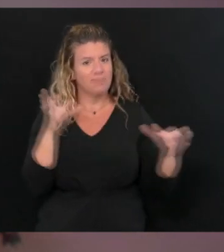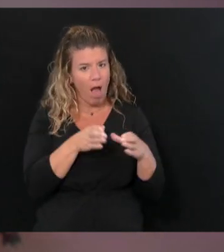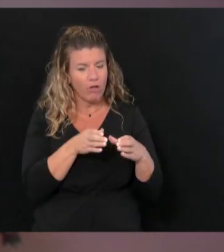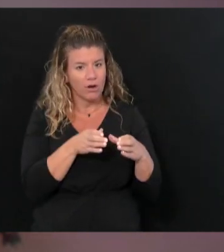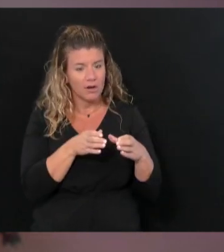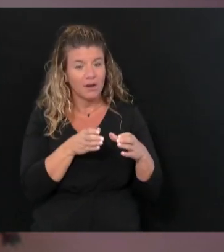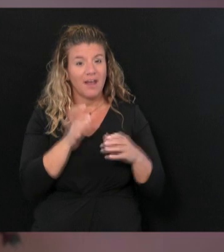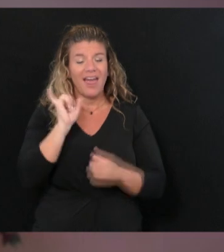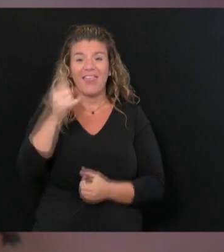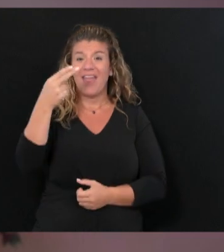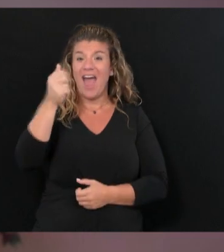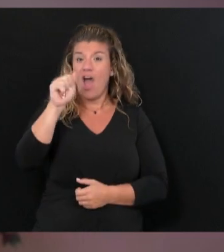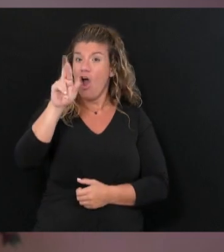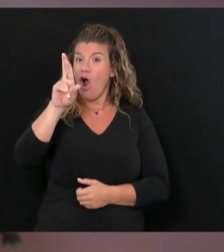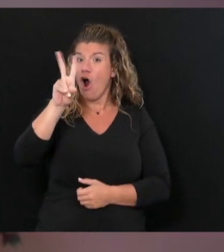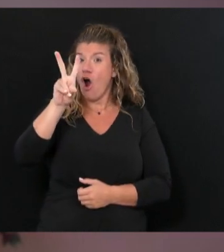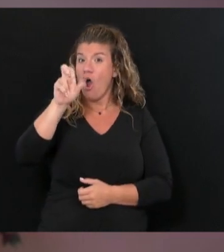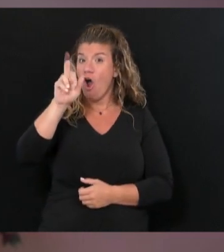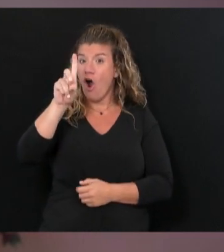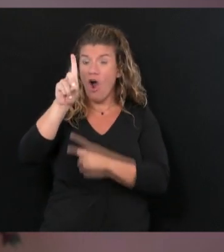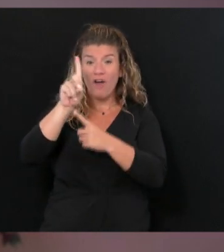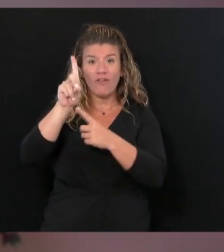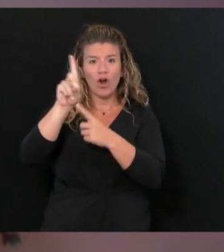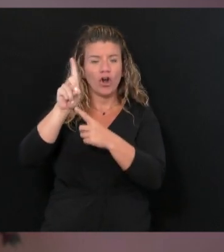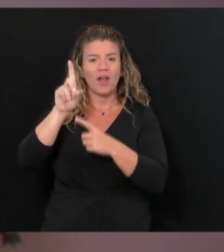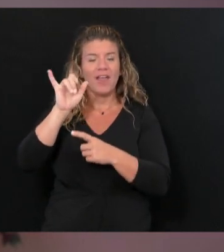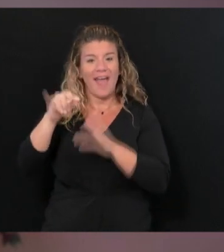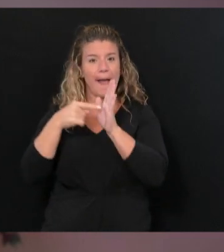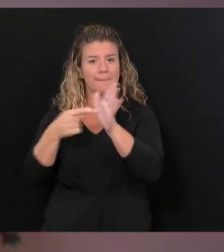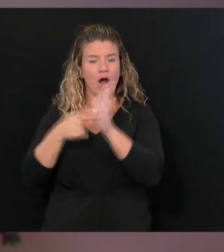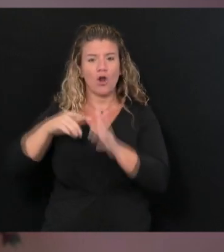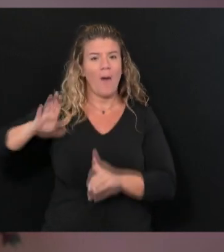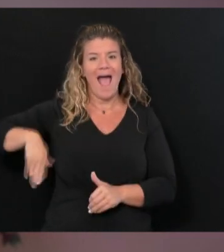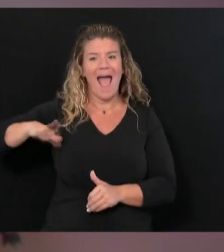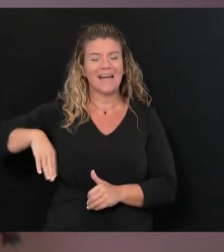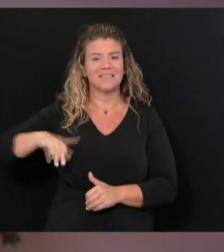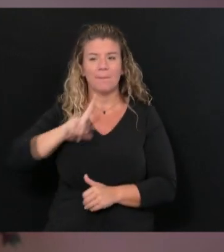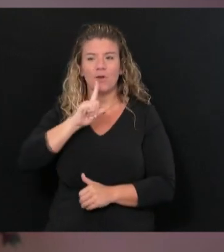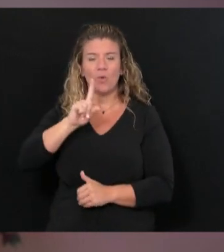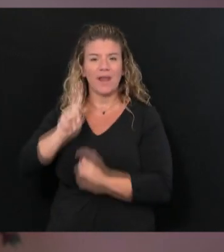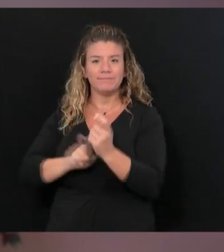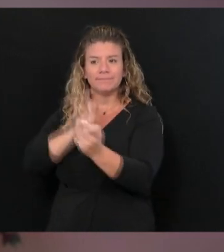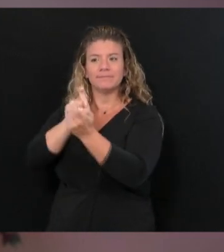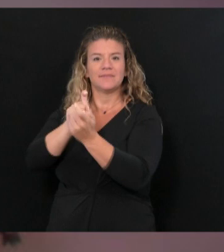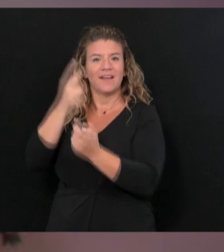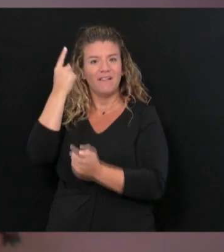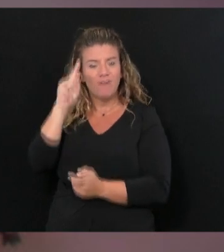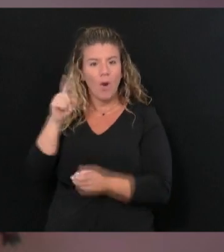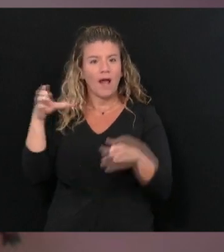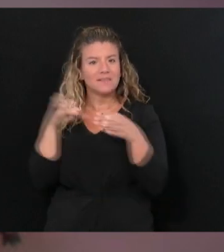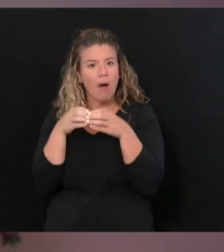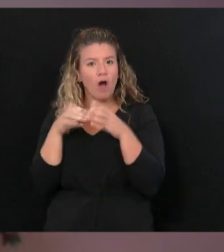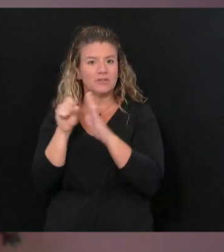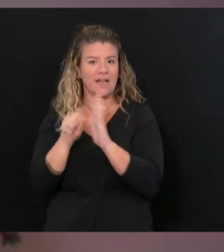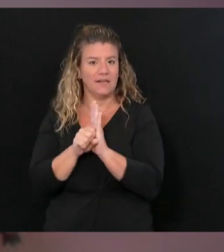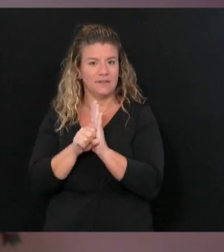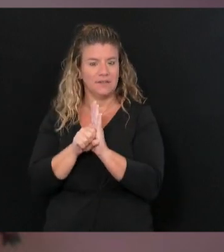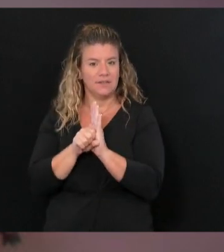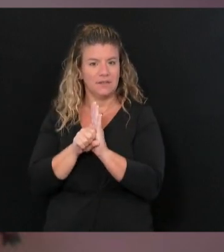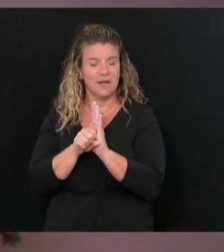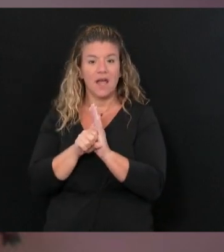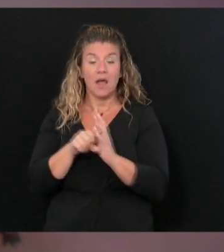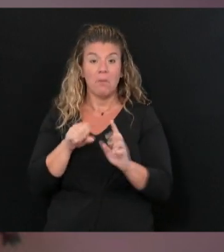Harvard model really hasn't been adapted specifically to a state like West Virginia, but maintaining all the